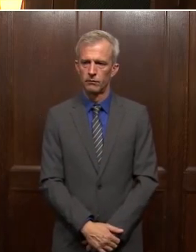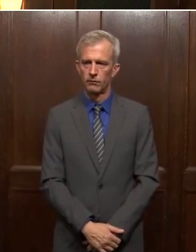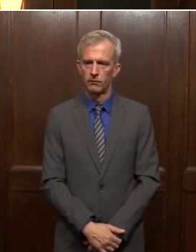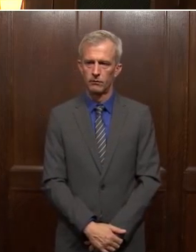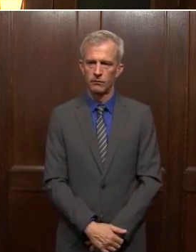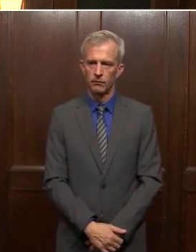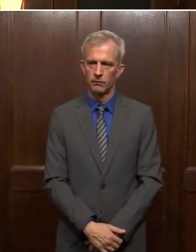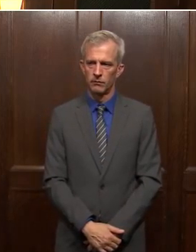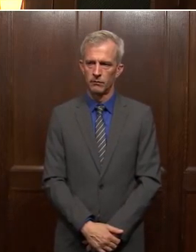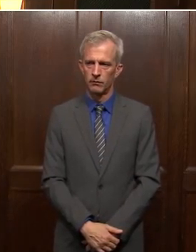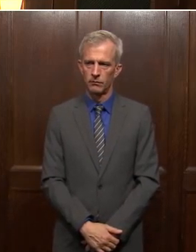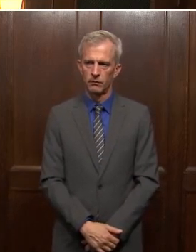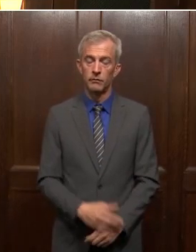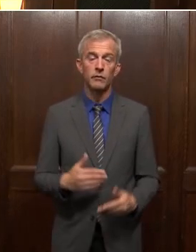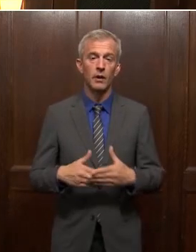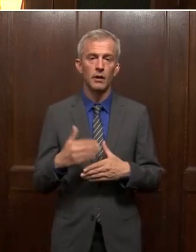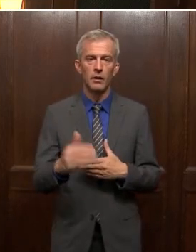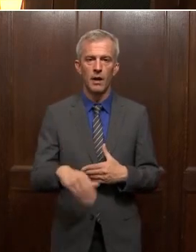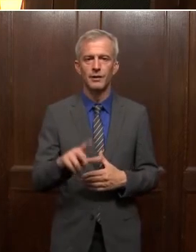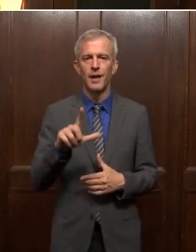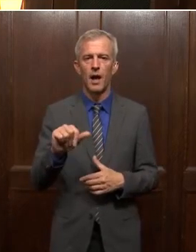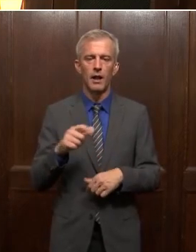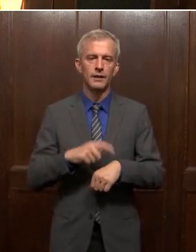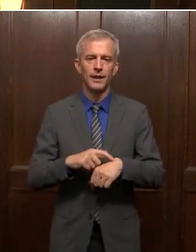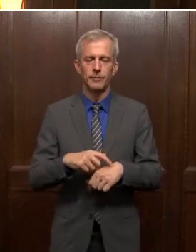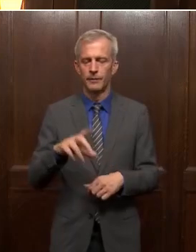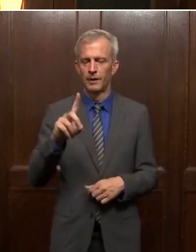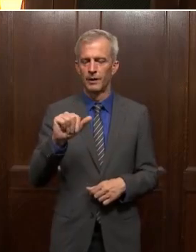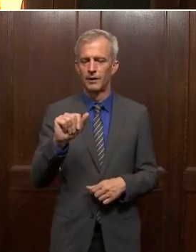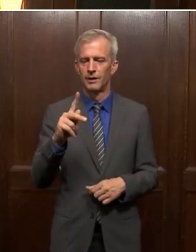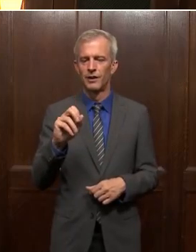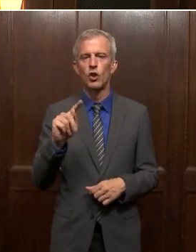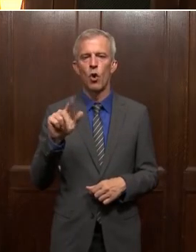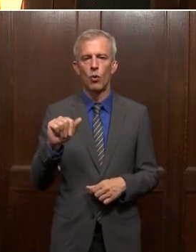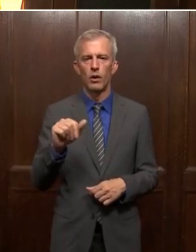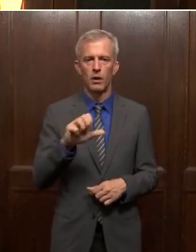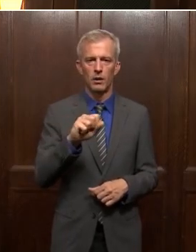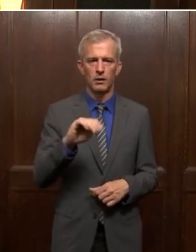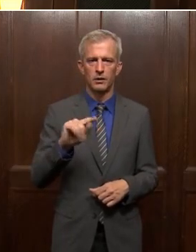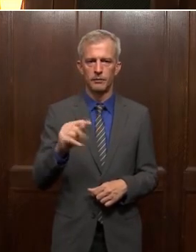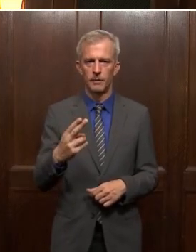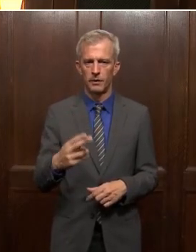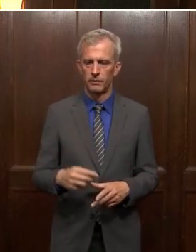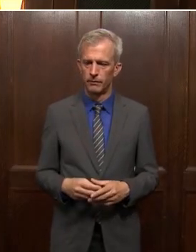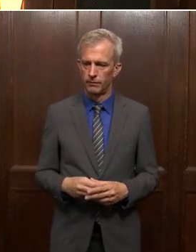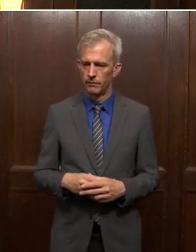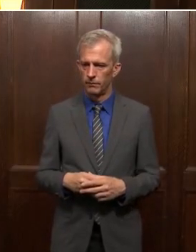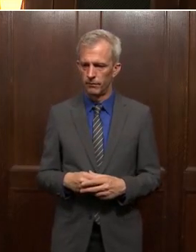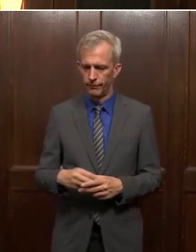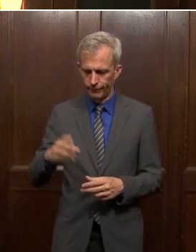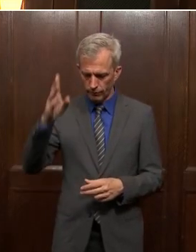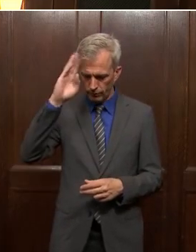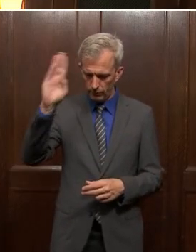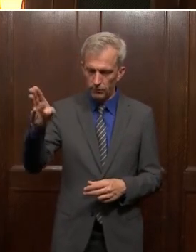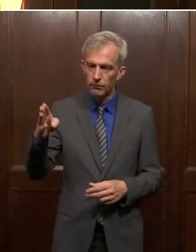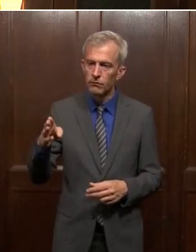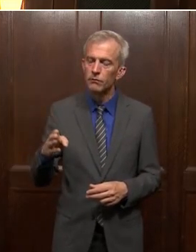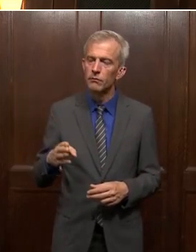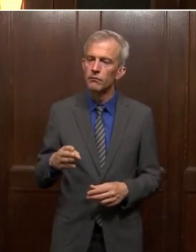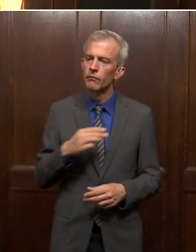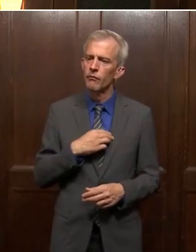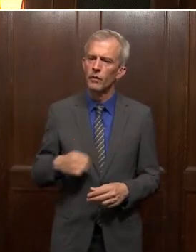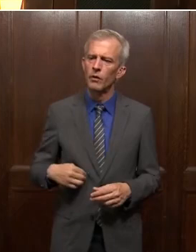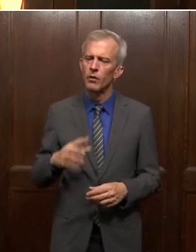Next, we go to a line of Dakota Smith with the LA Times. Please go ahead. Hey, Dakota. Hi, good evening, Mayor. In terms